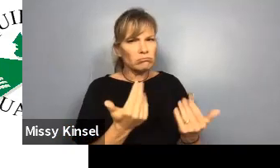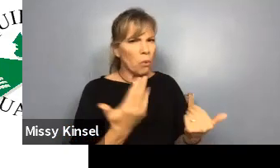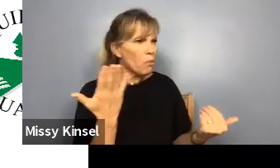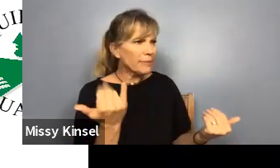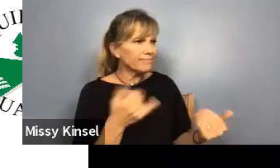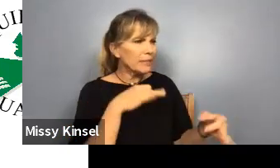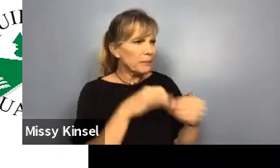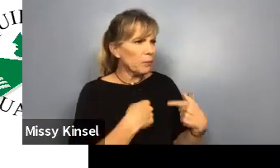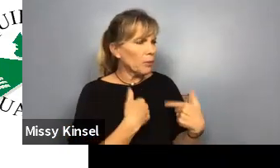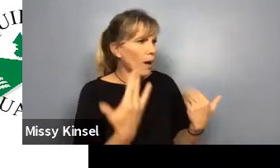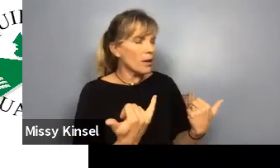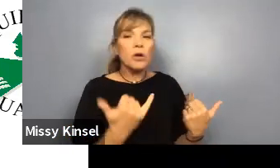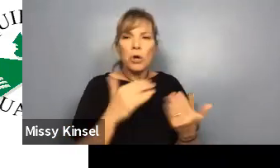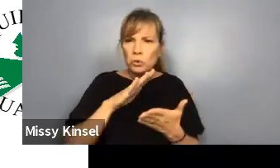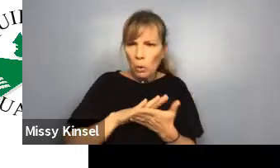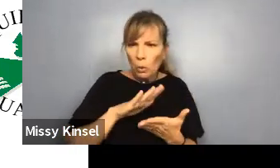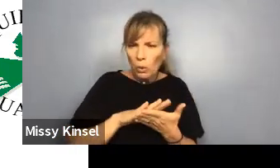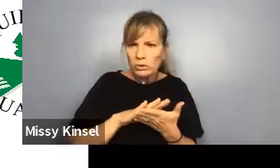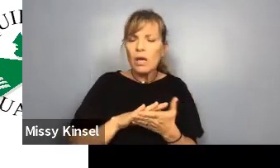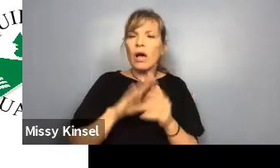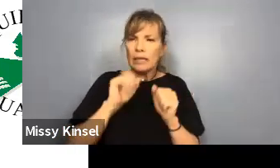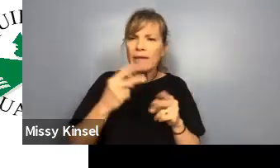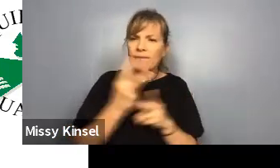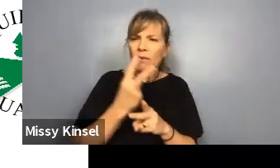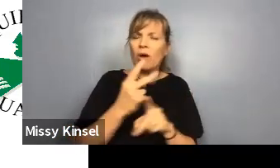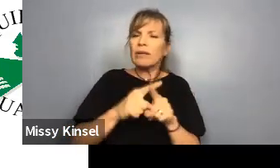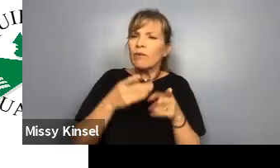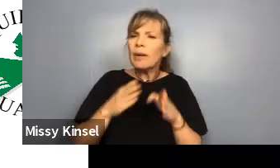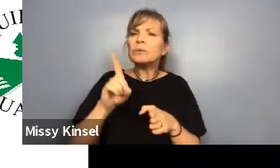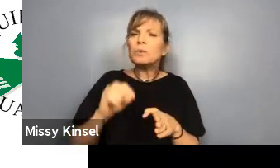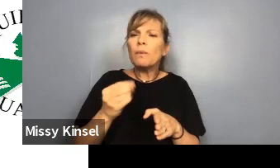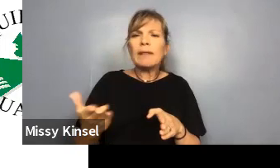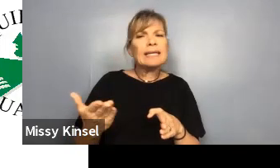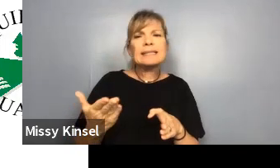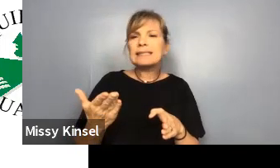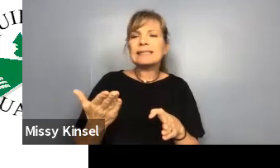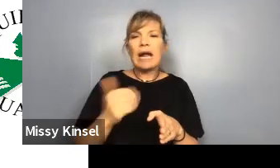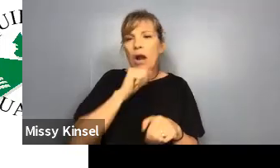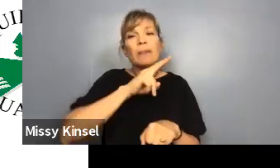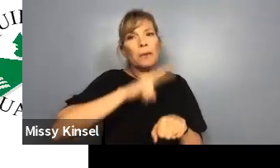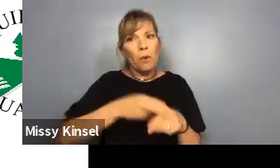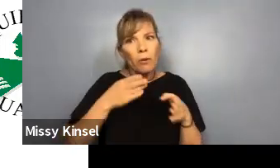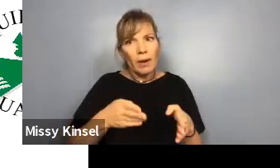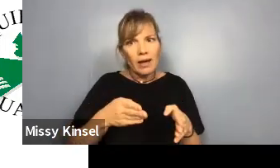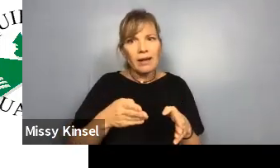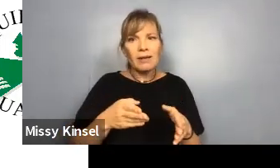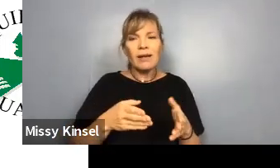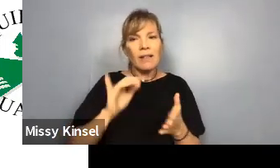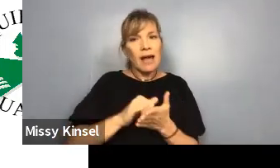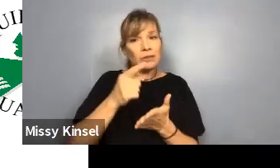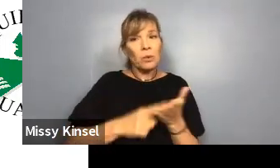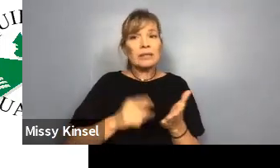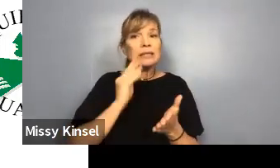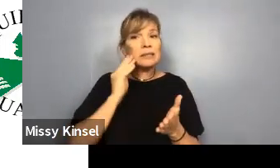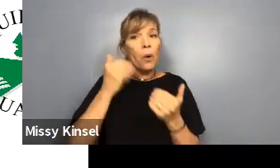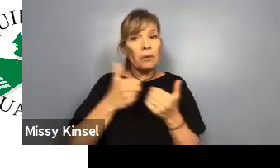are able to figure out ways to do things that aren't the normal way, which is what this remote learning is all about.